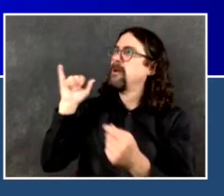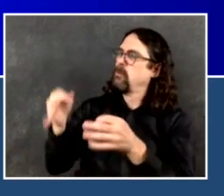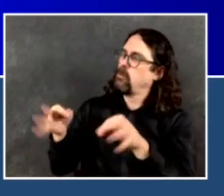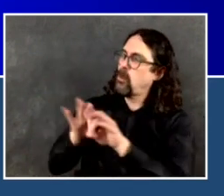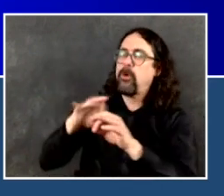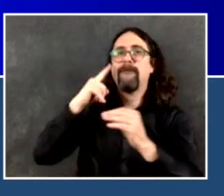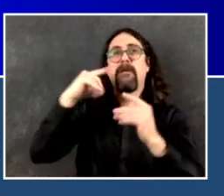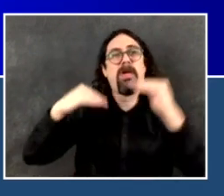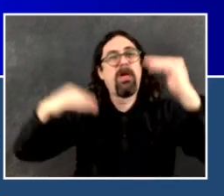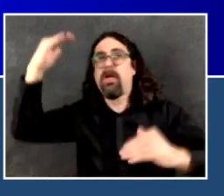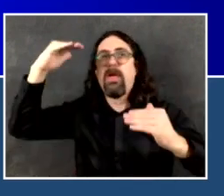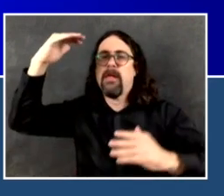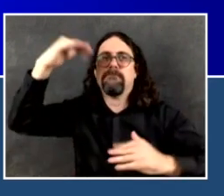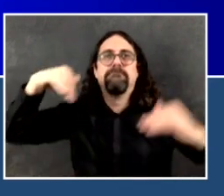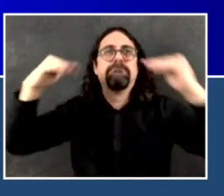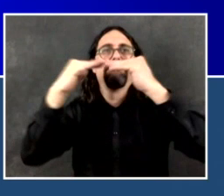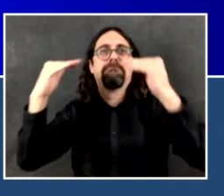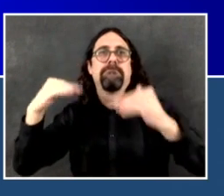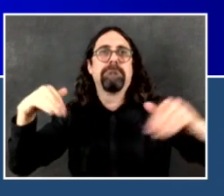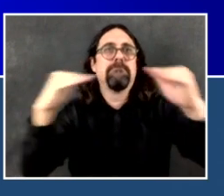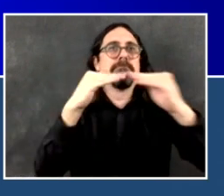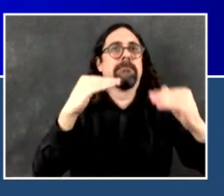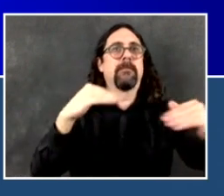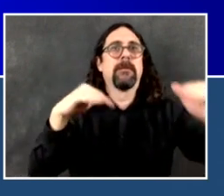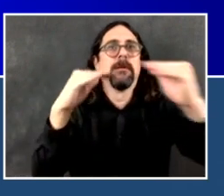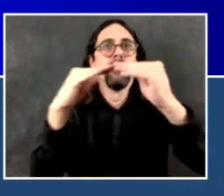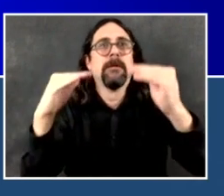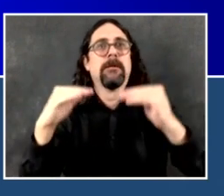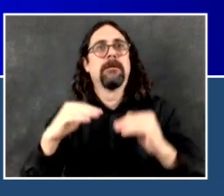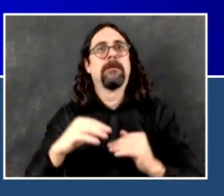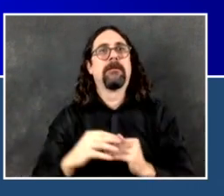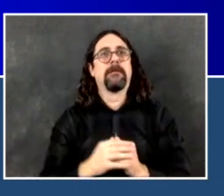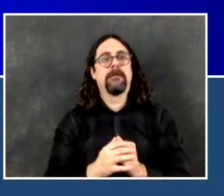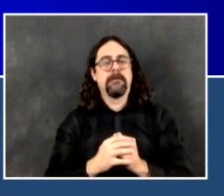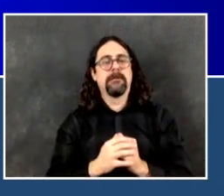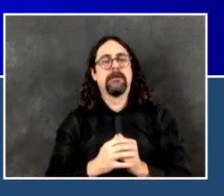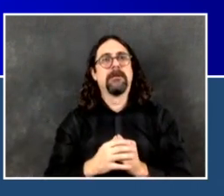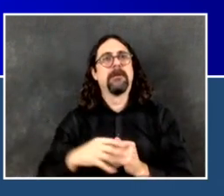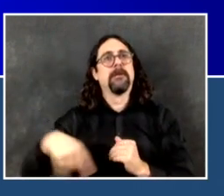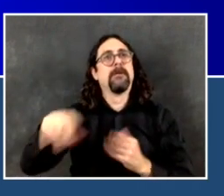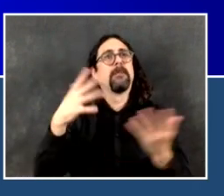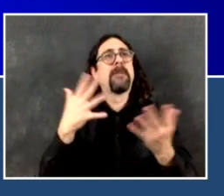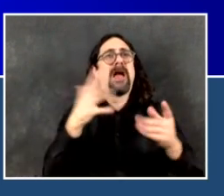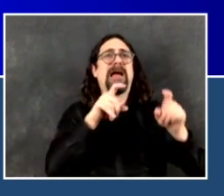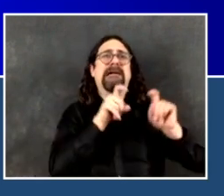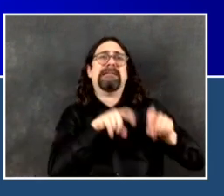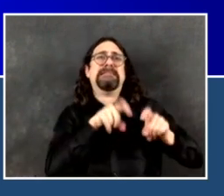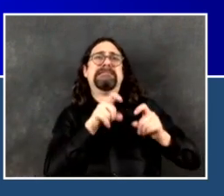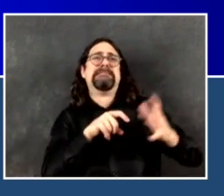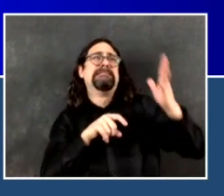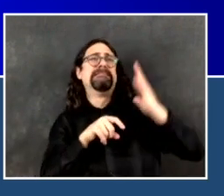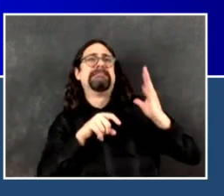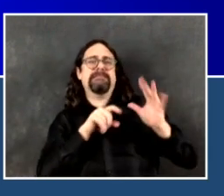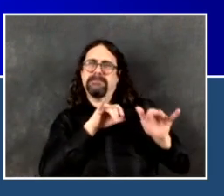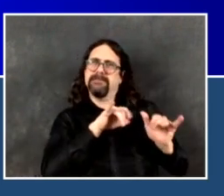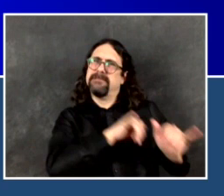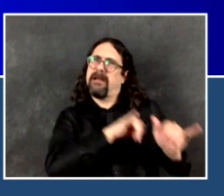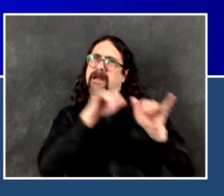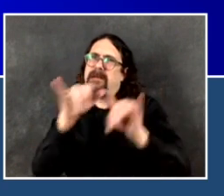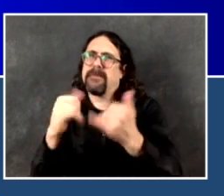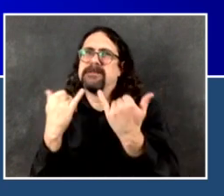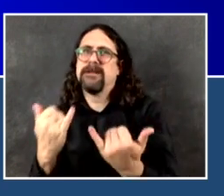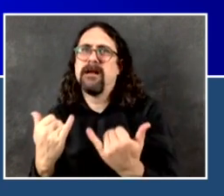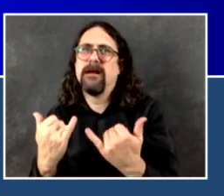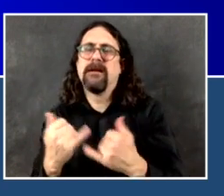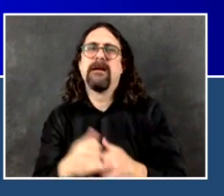same creative, innovative, forward-looking ideas. When you think about what these great leaders and thinkers